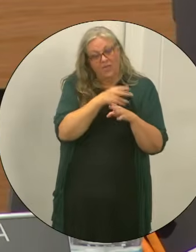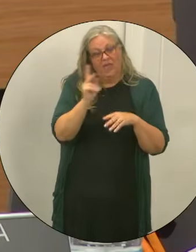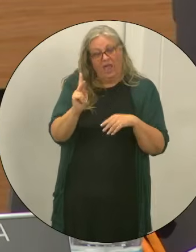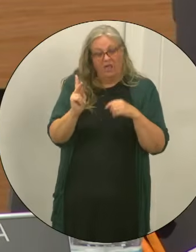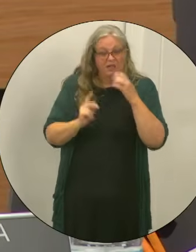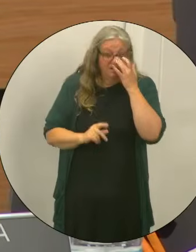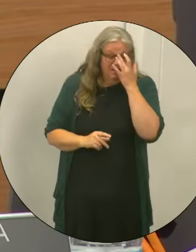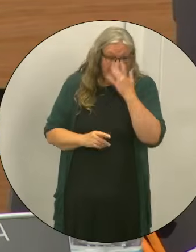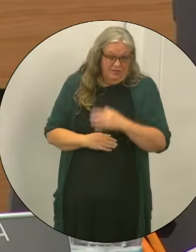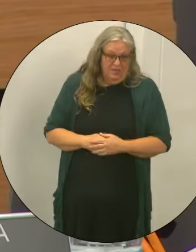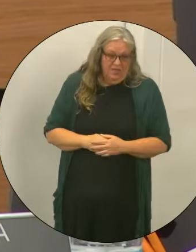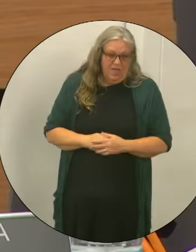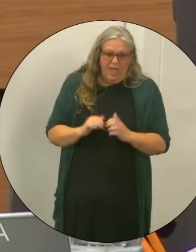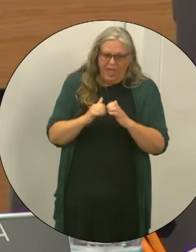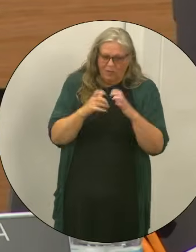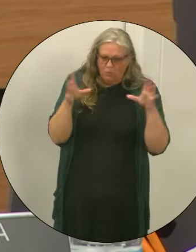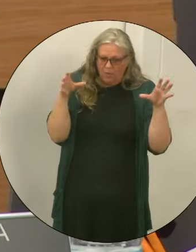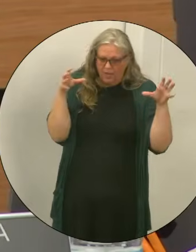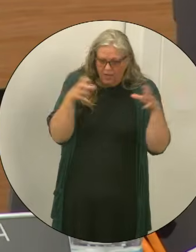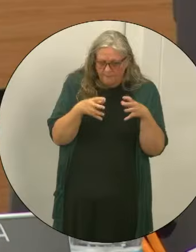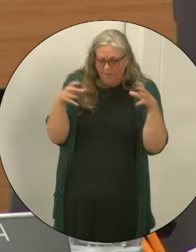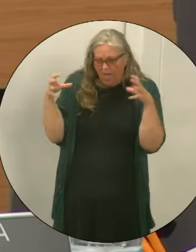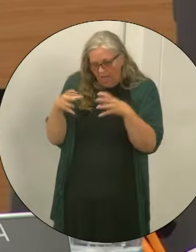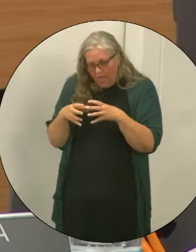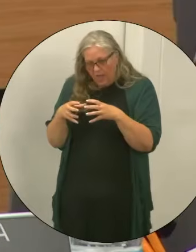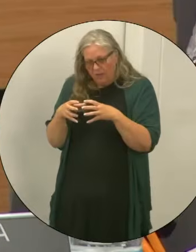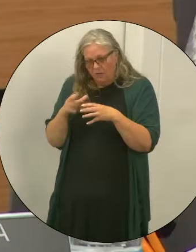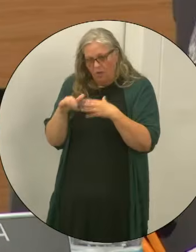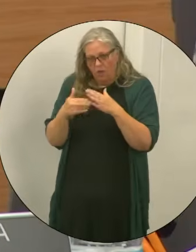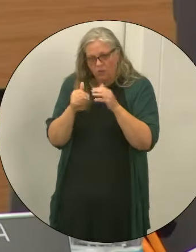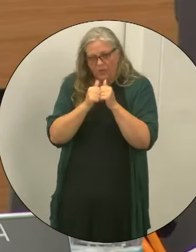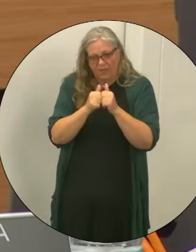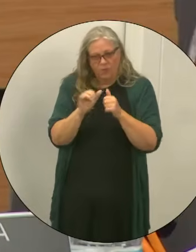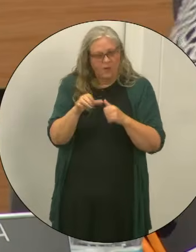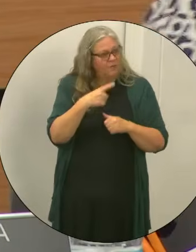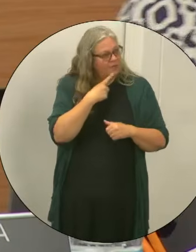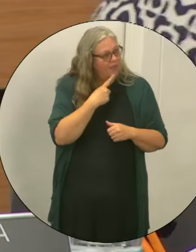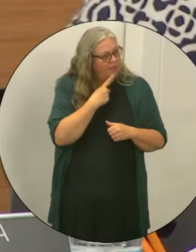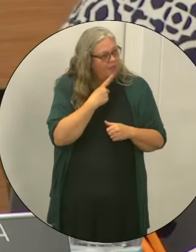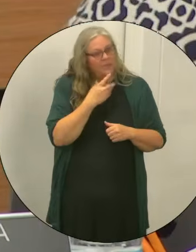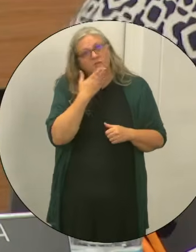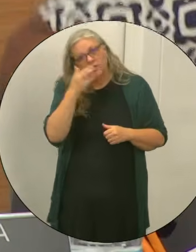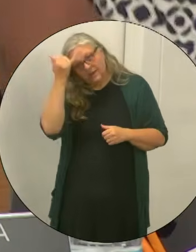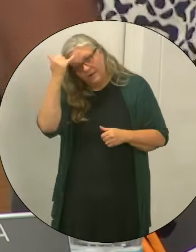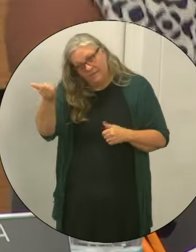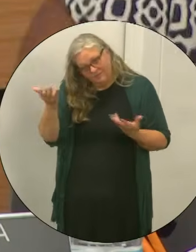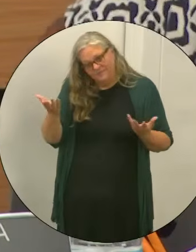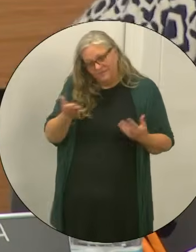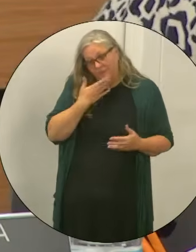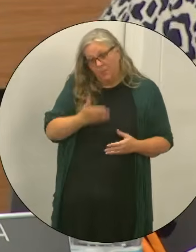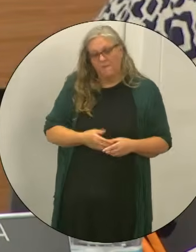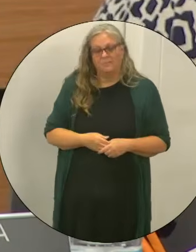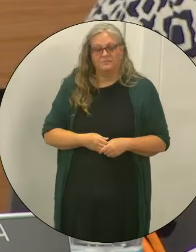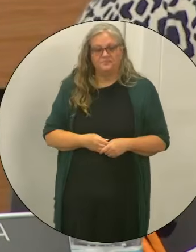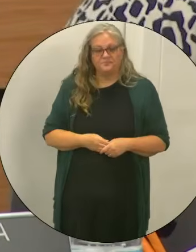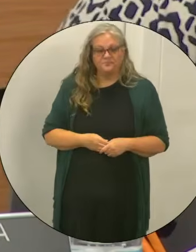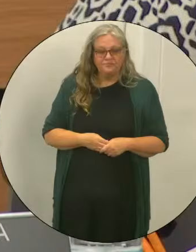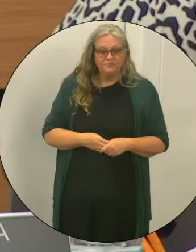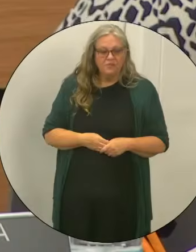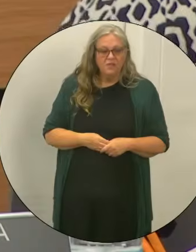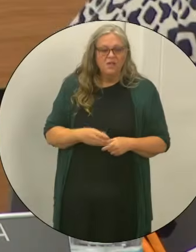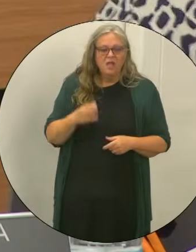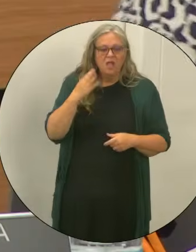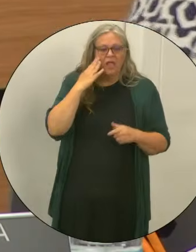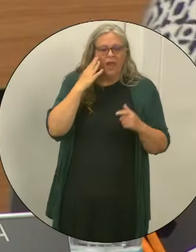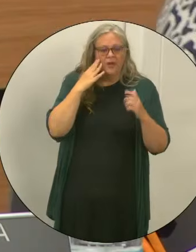programs. So how do we combine all those things together to what you were saying? That was a really good idea. Thank you. I know that the next step